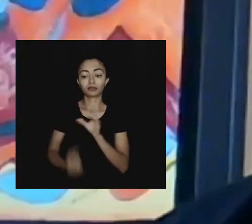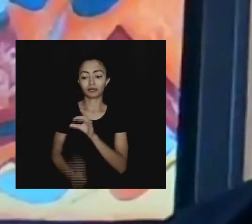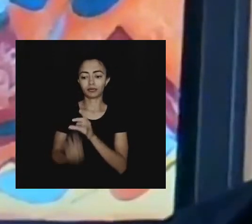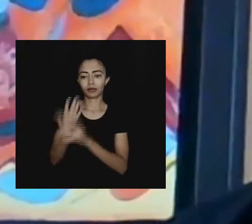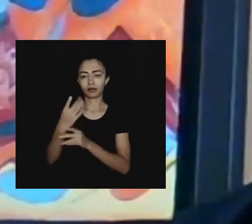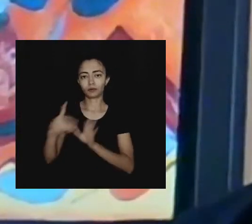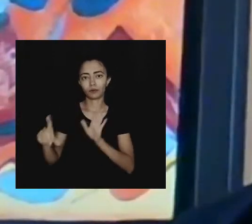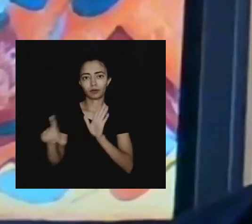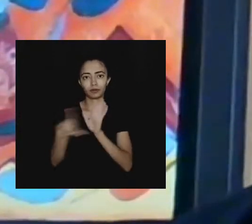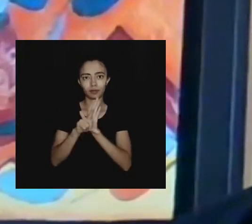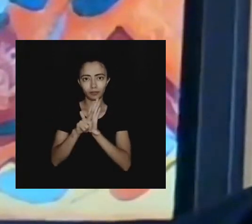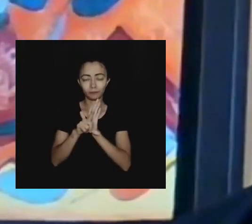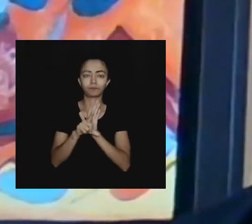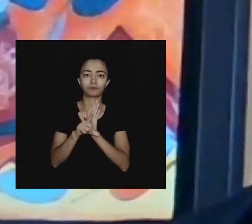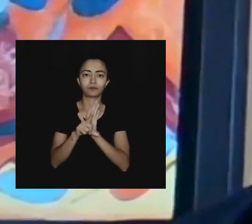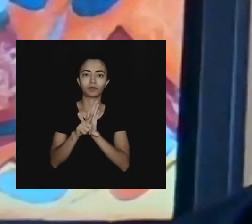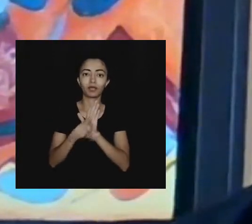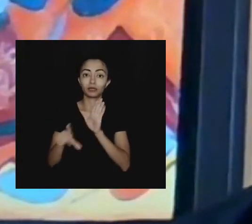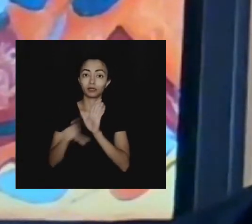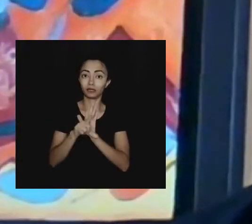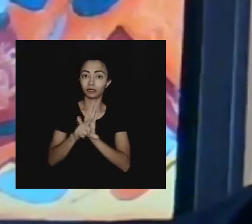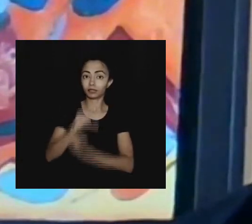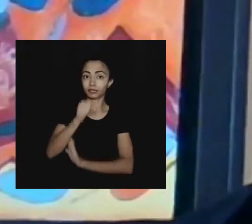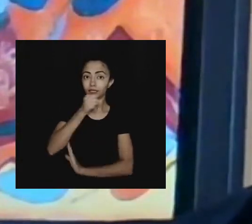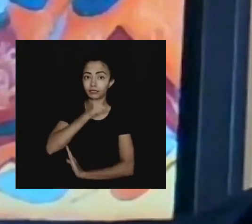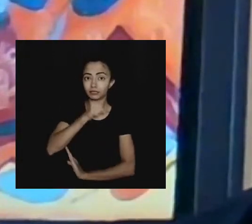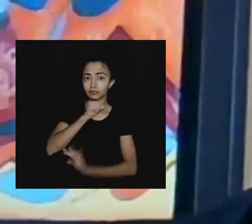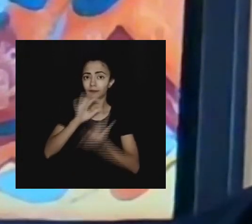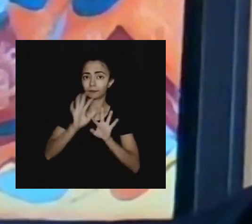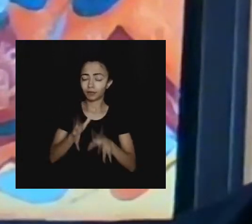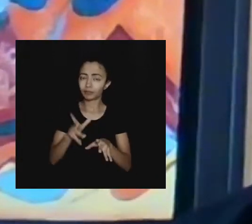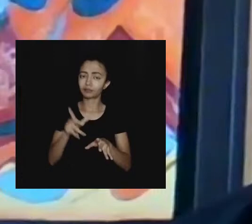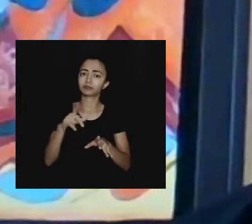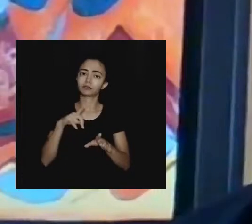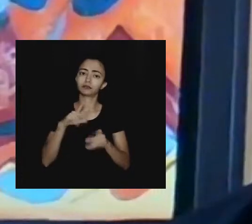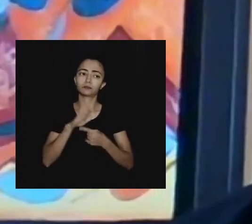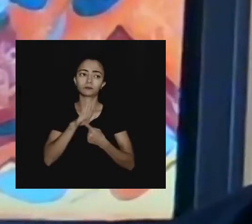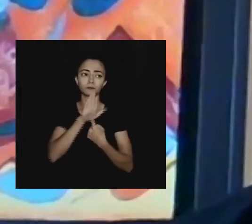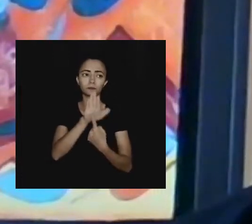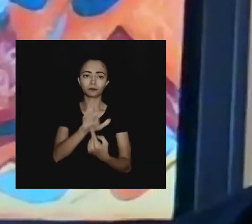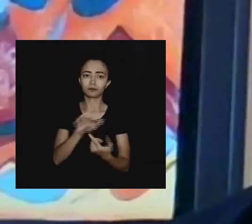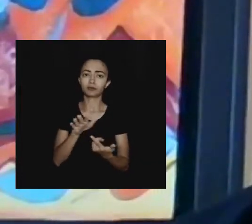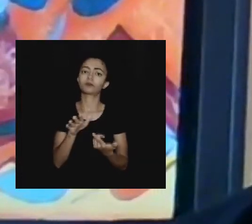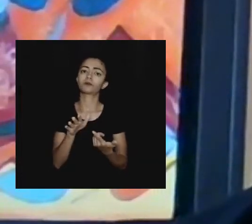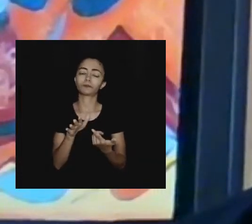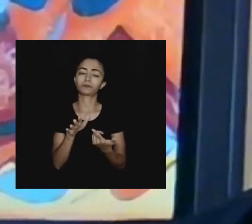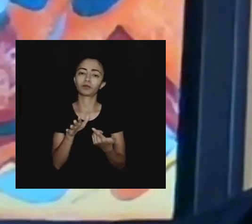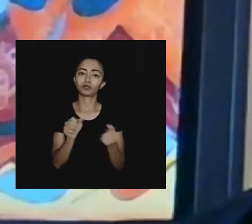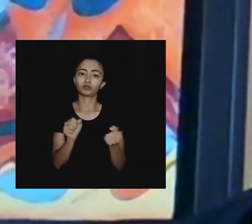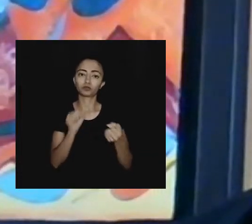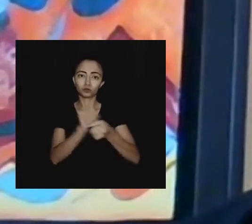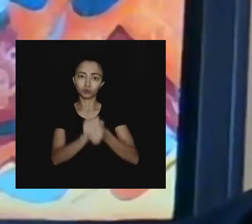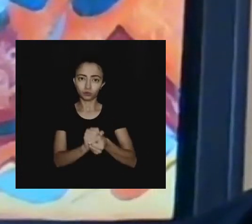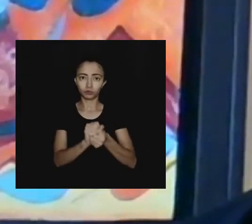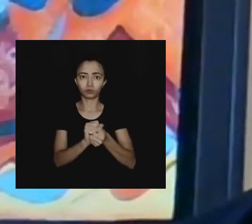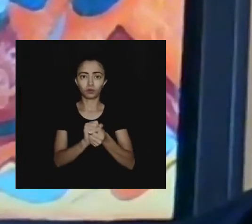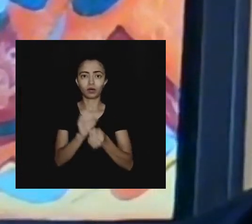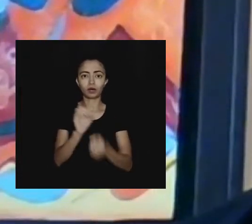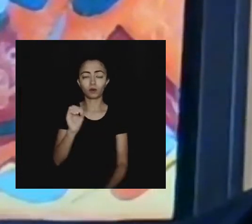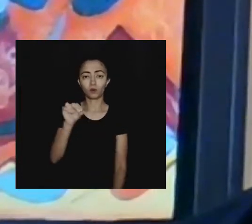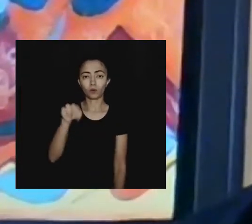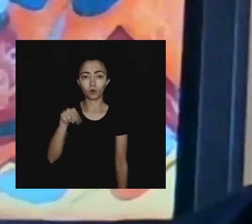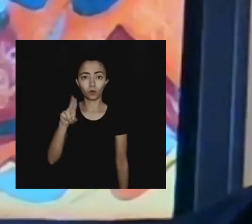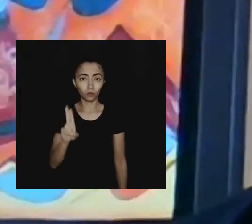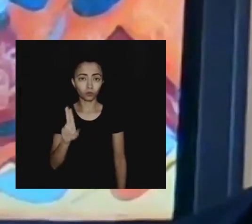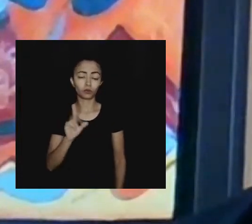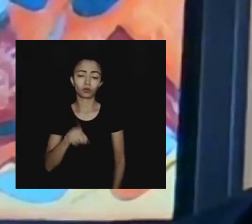old legislation. It did not include the solutions of the situations that we see today. And of